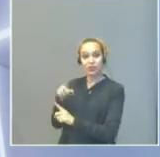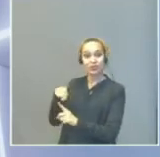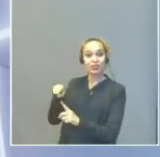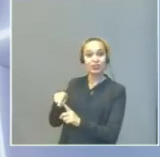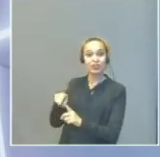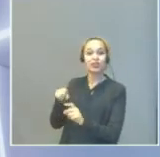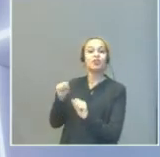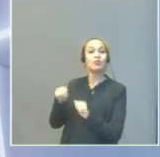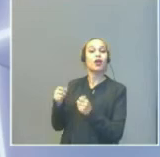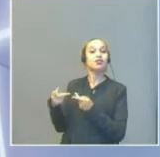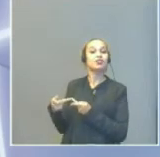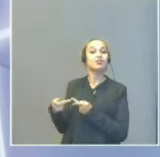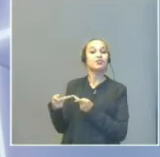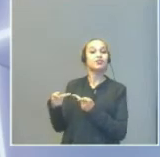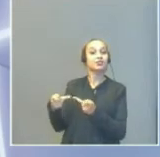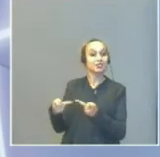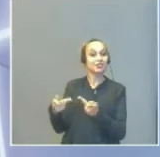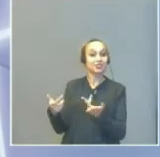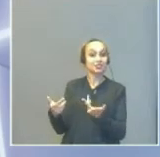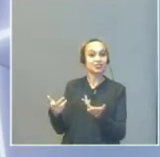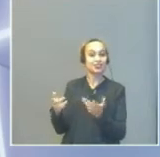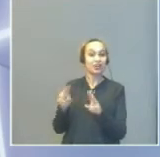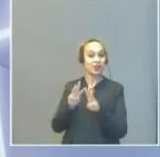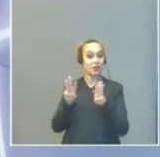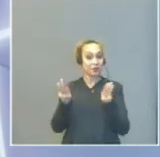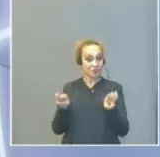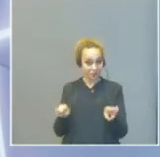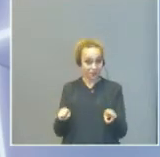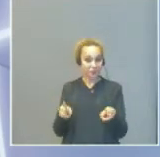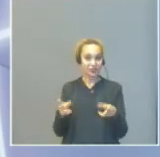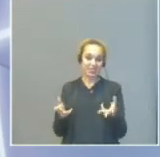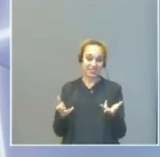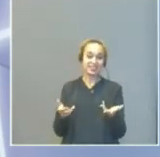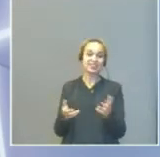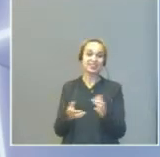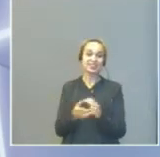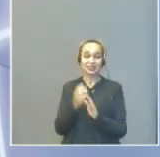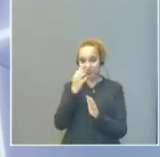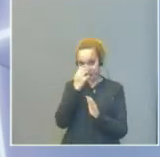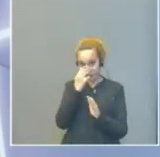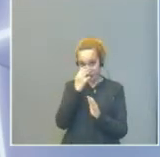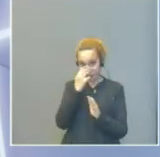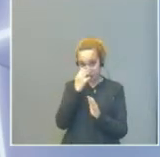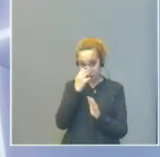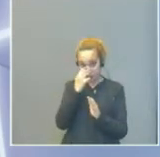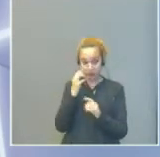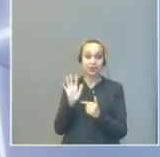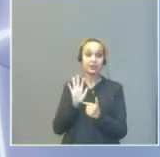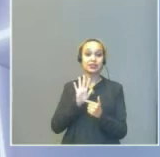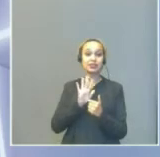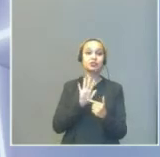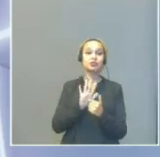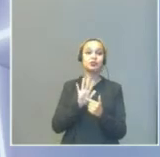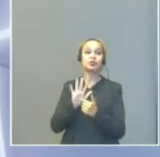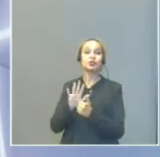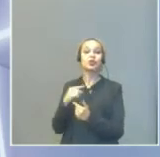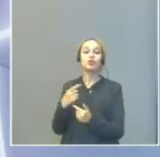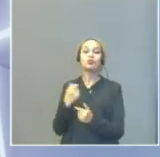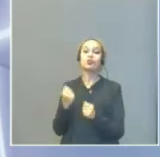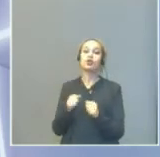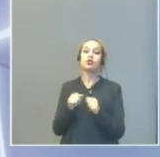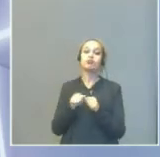the IPN Museum, who is beckoning on us to embark on expeditions to the